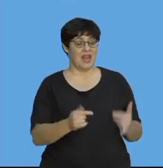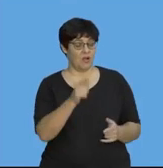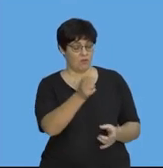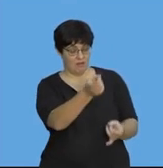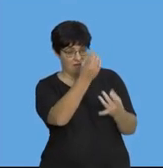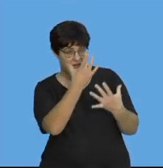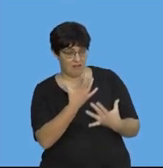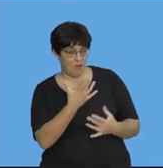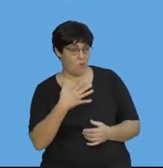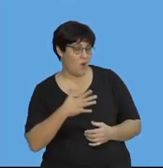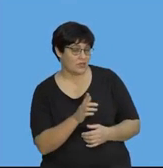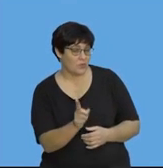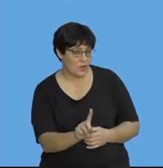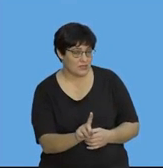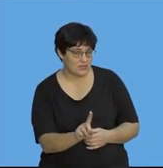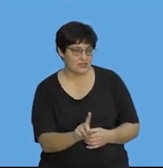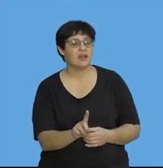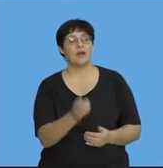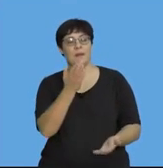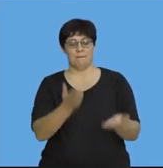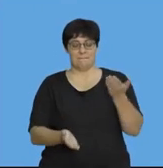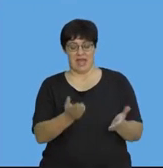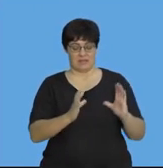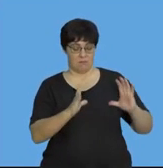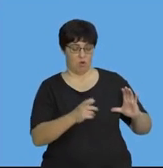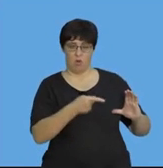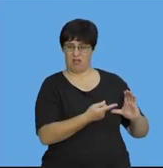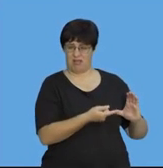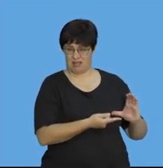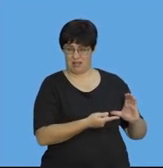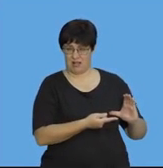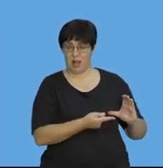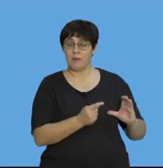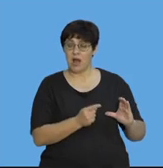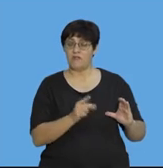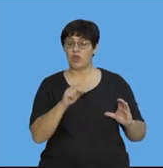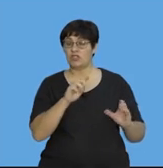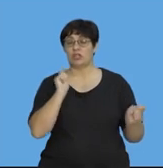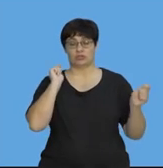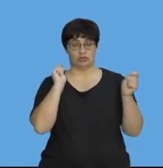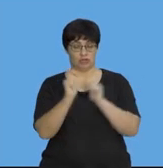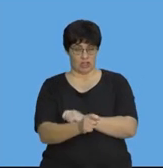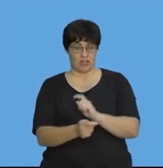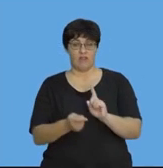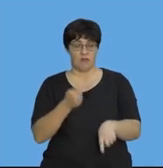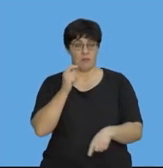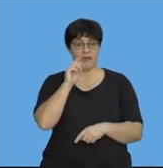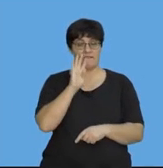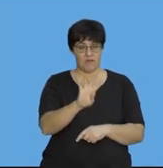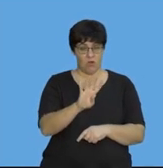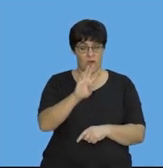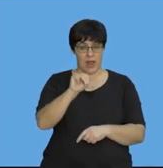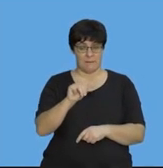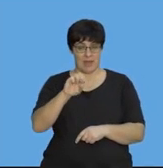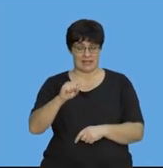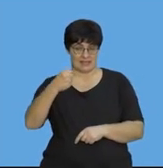us that they want us to calculate the mass of the soccer ball if the ball's velocity changes from 4 meters per